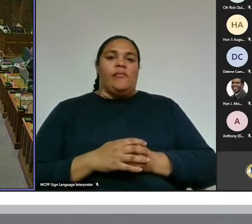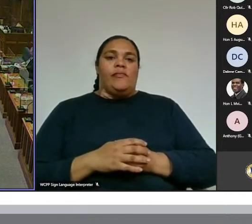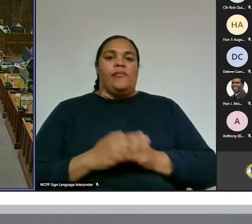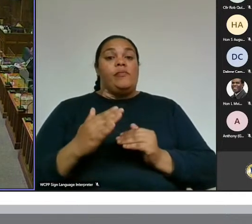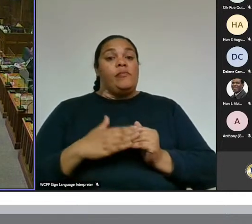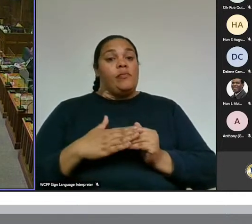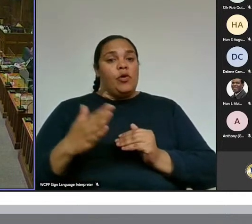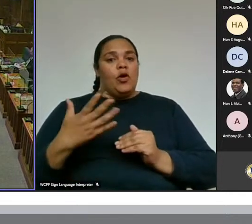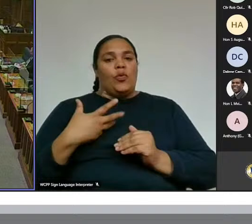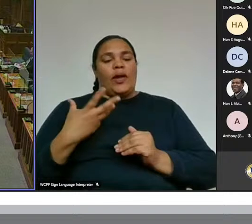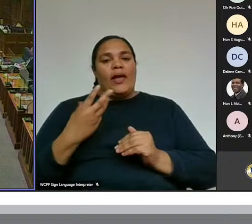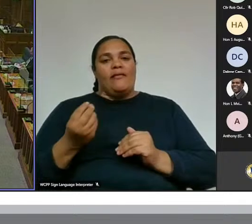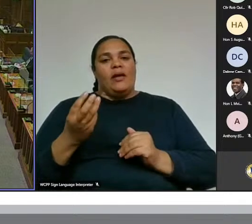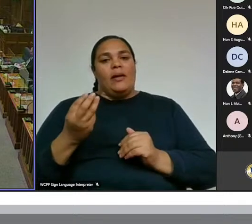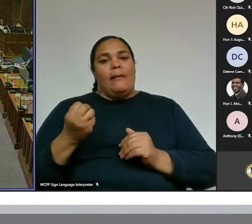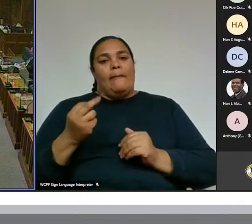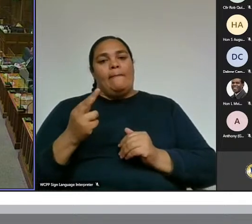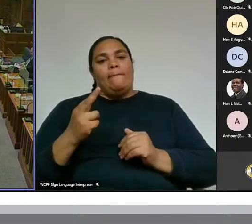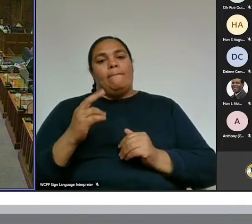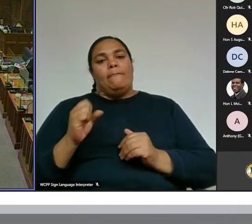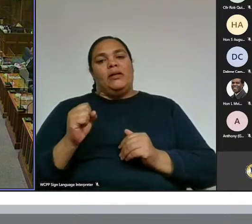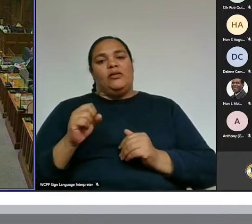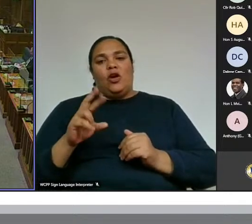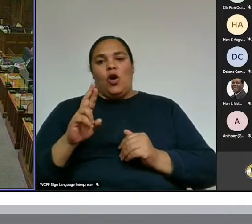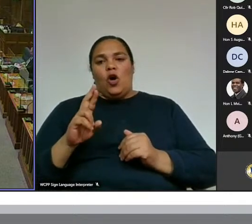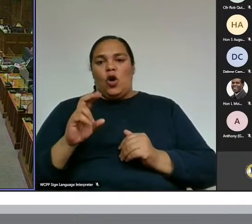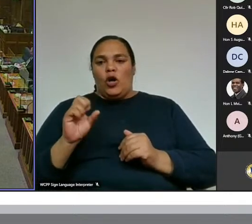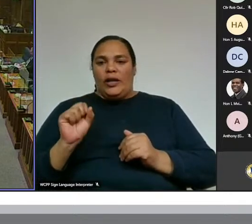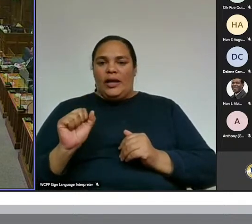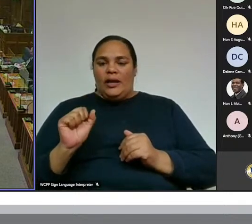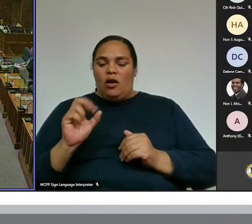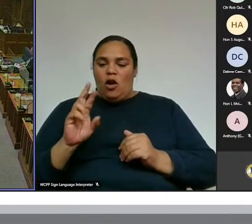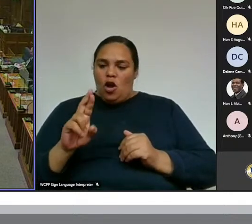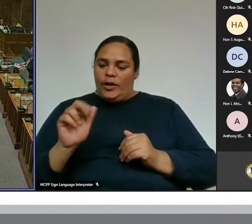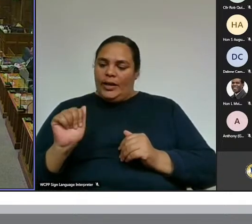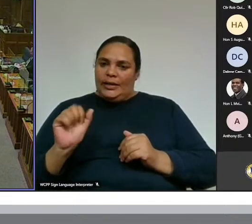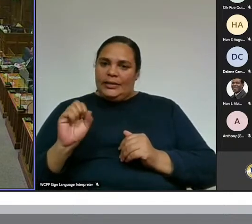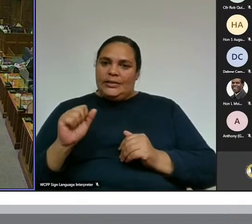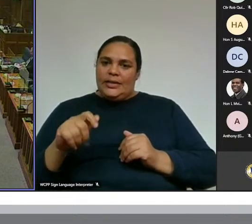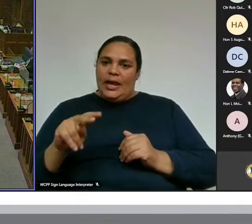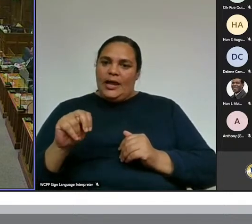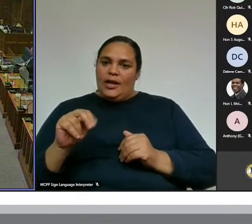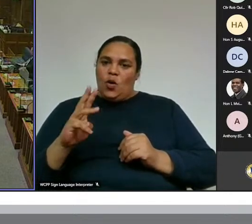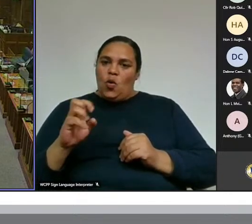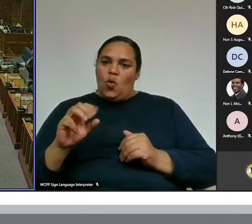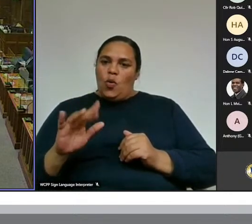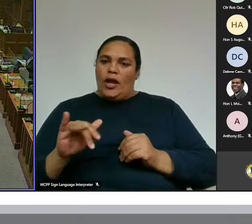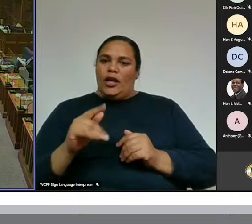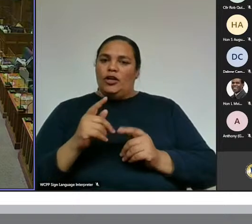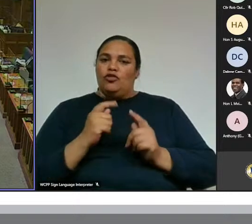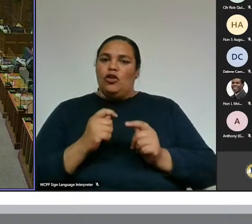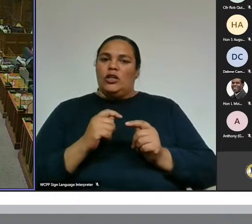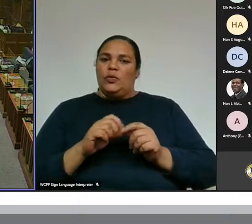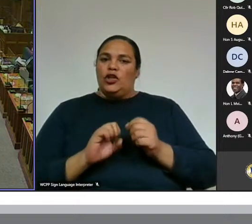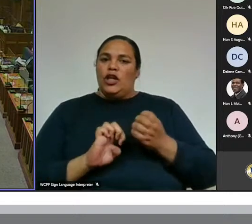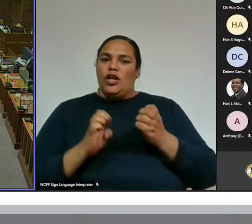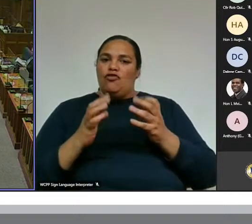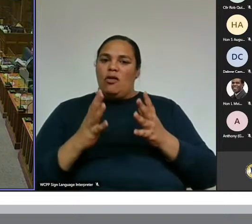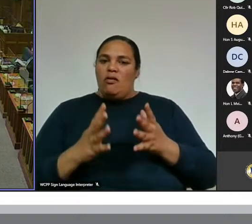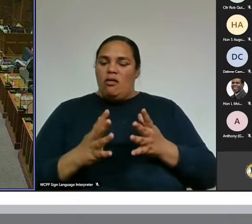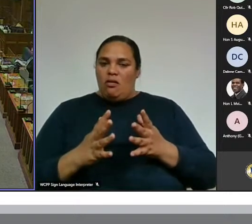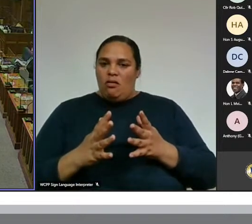further on, we have Mr. R.A. Stanway, is a transport engineer who also